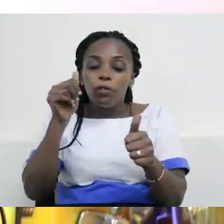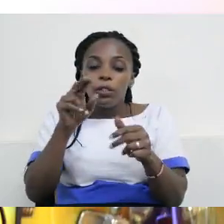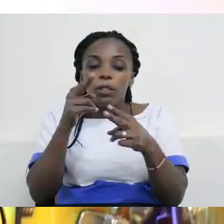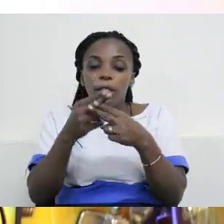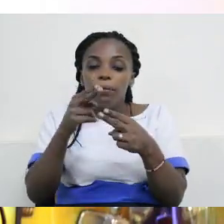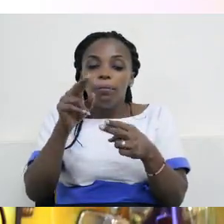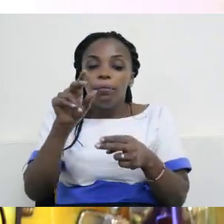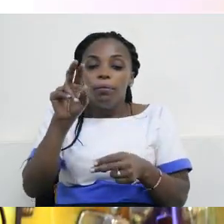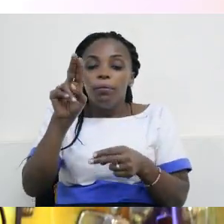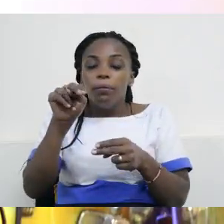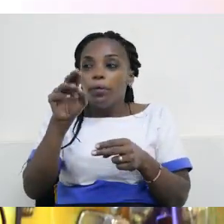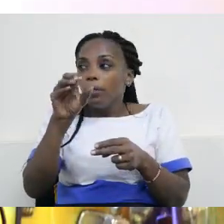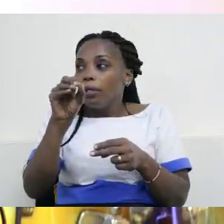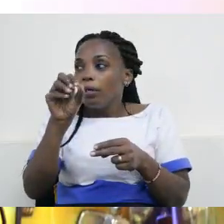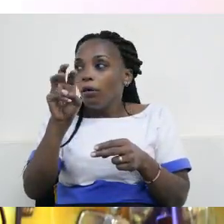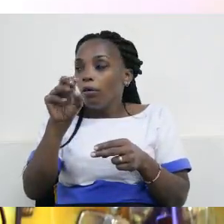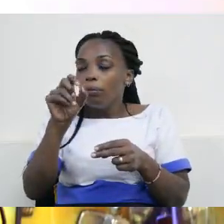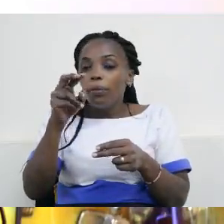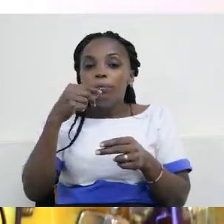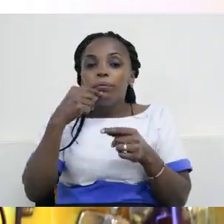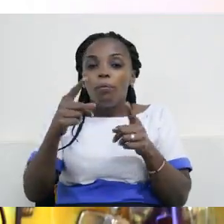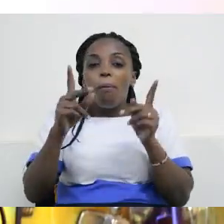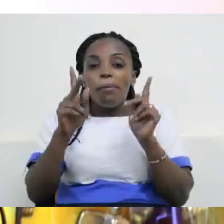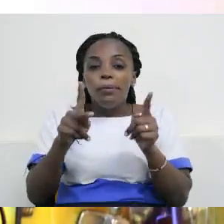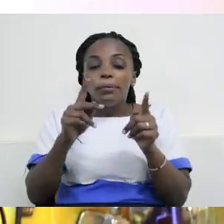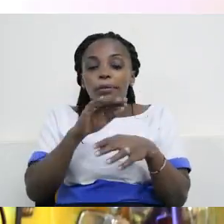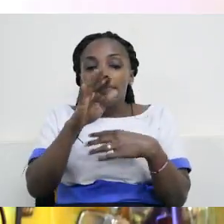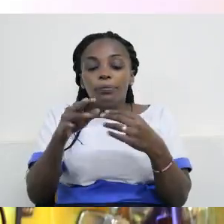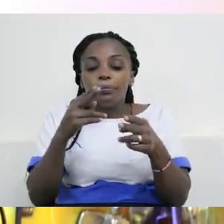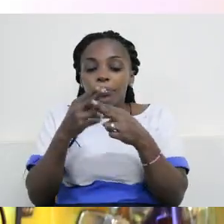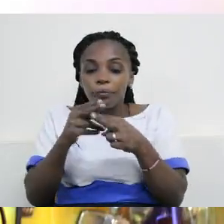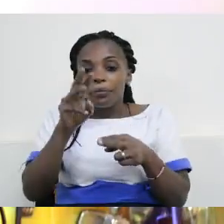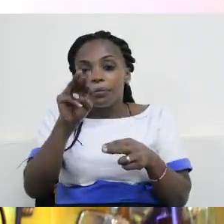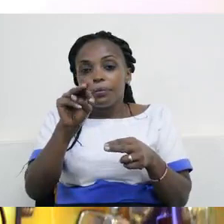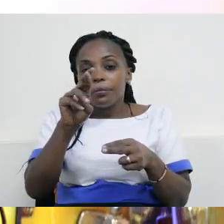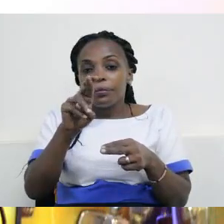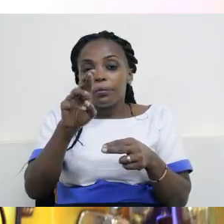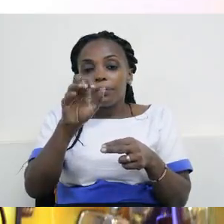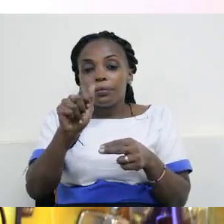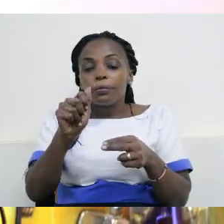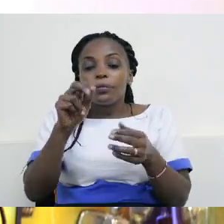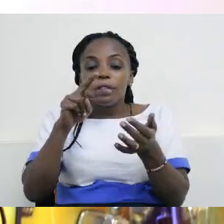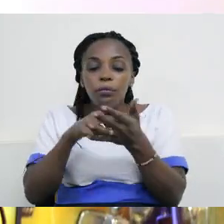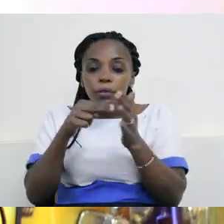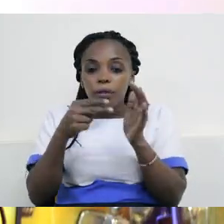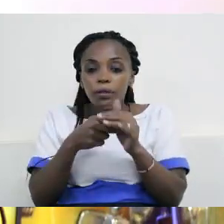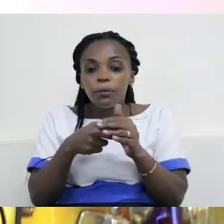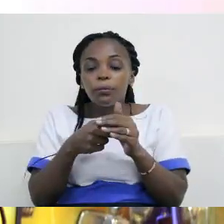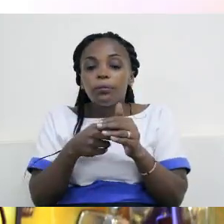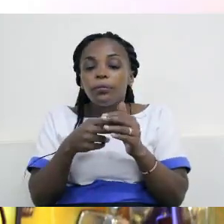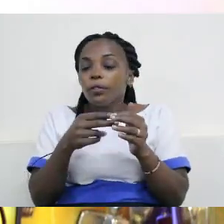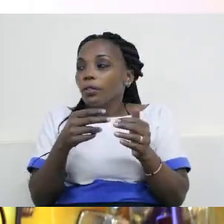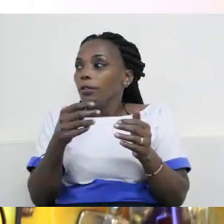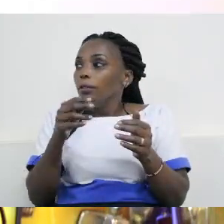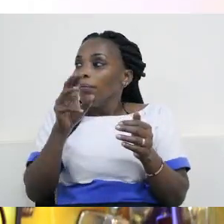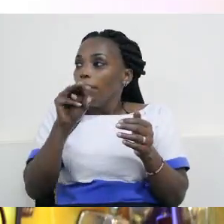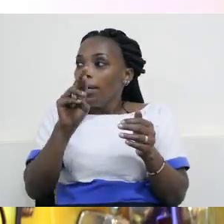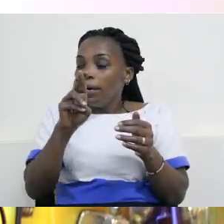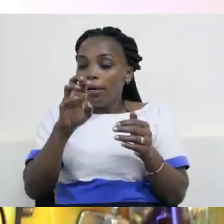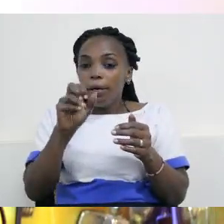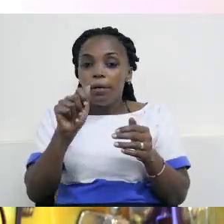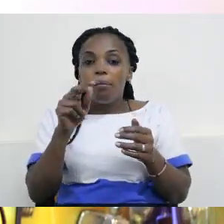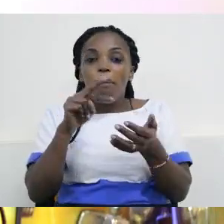pleasant or pleasing. And she tells people to call me Mara, which means bitter. Call me